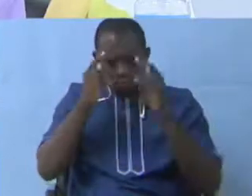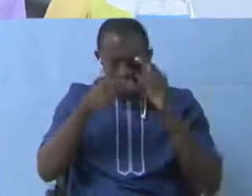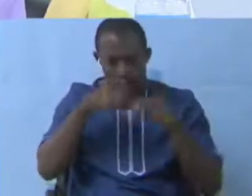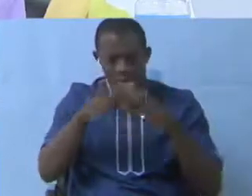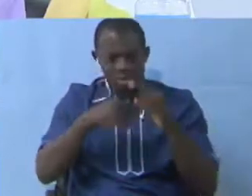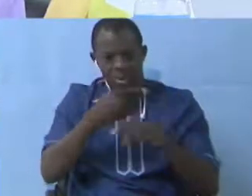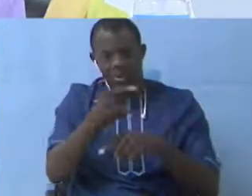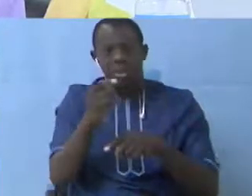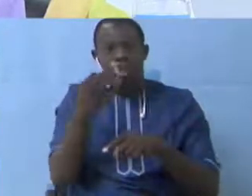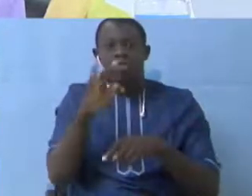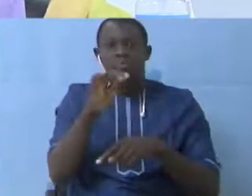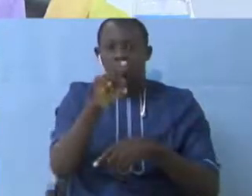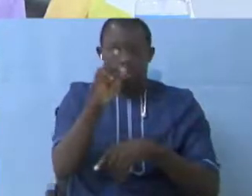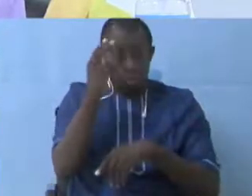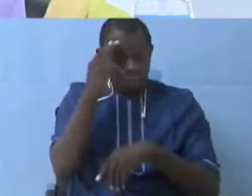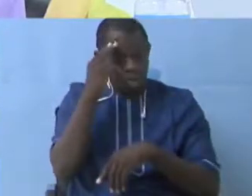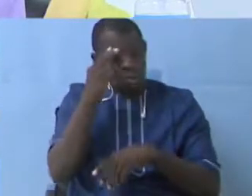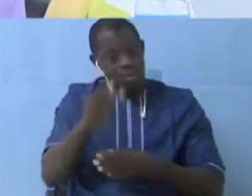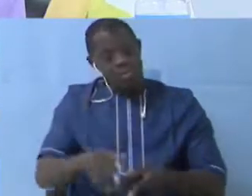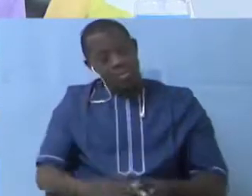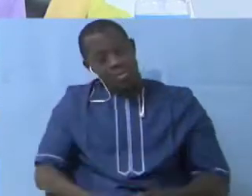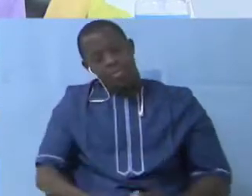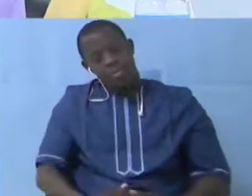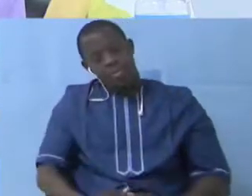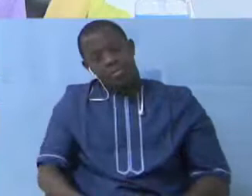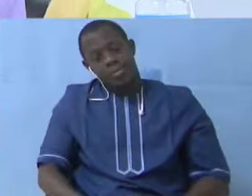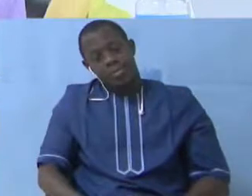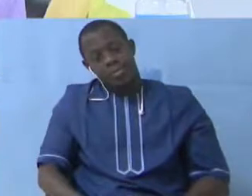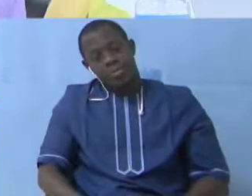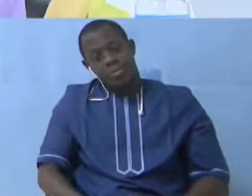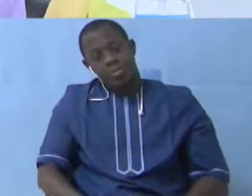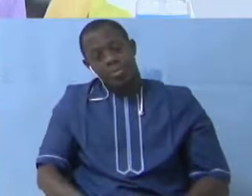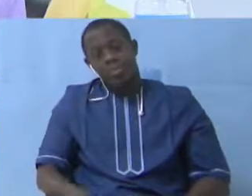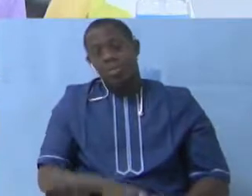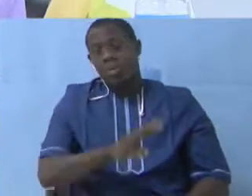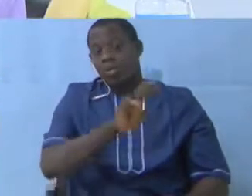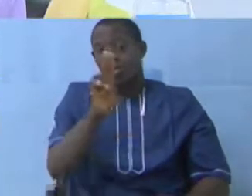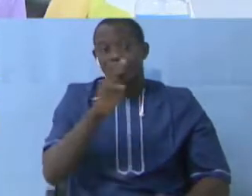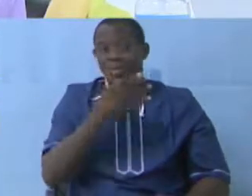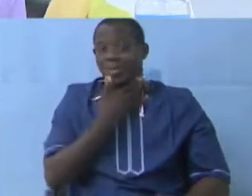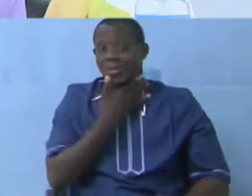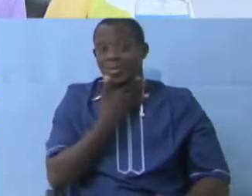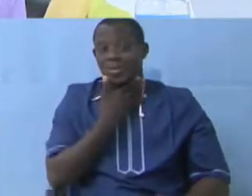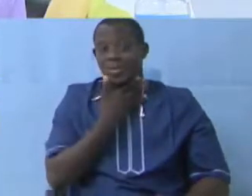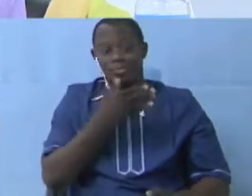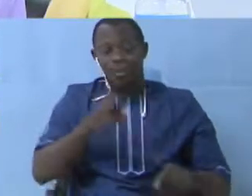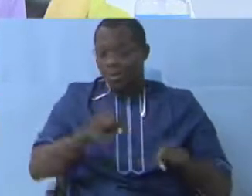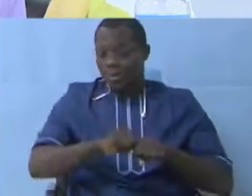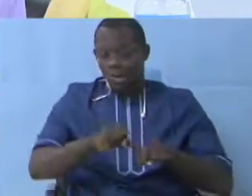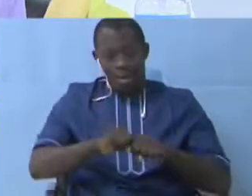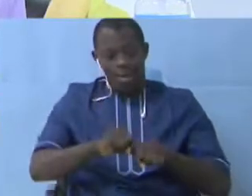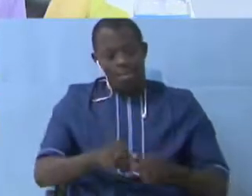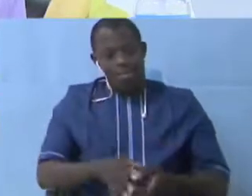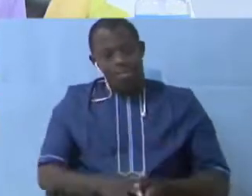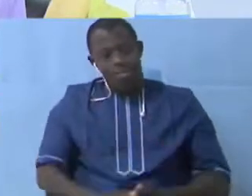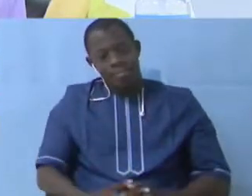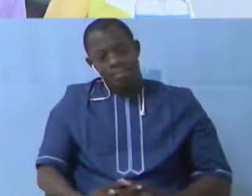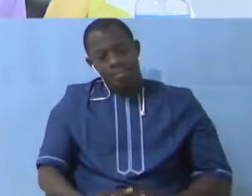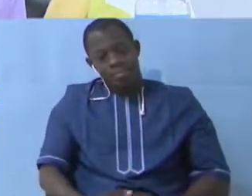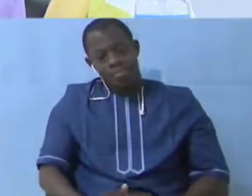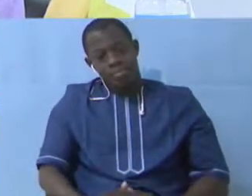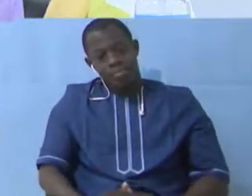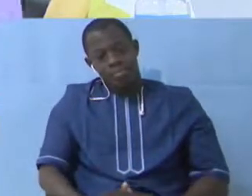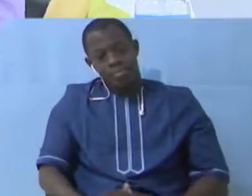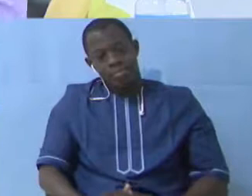mbiri loi ci àdduna bi. It was not easy even for Senegal. du yomb sax pour Sénégal.